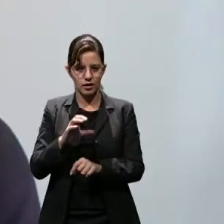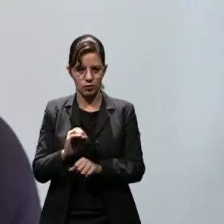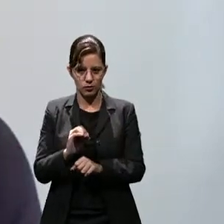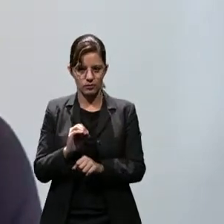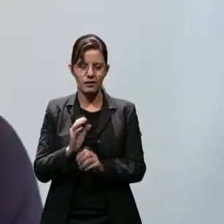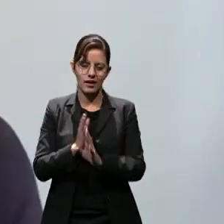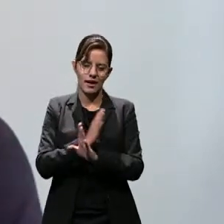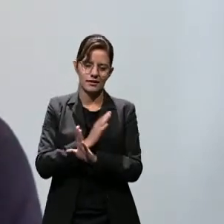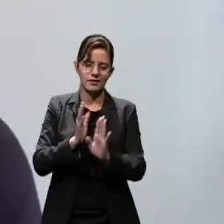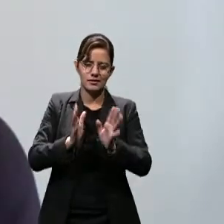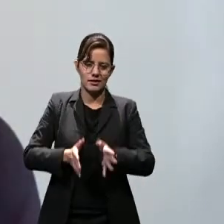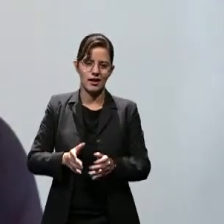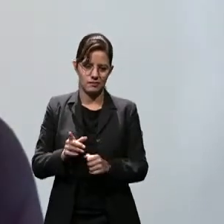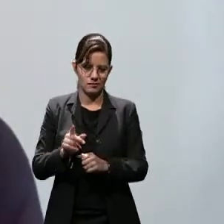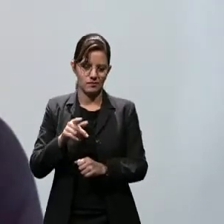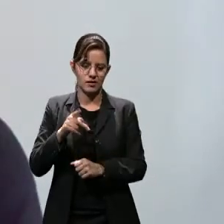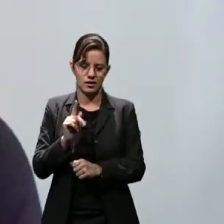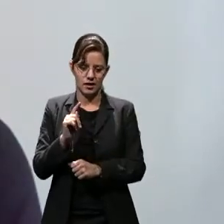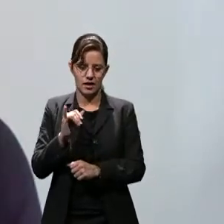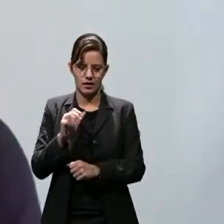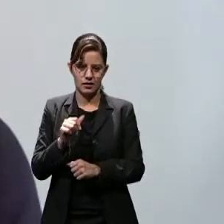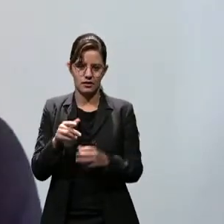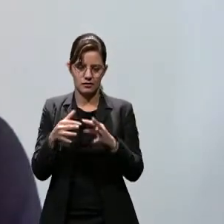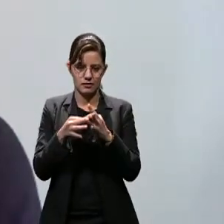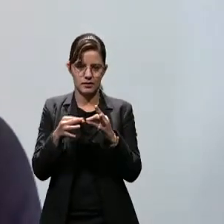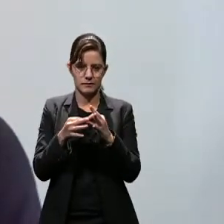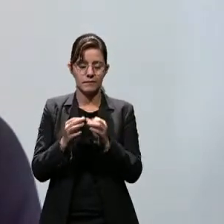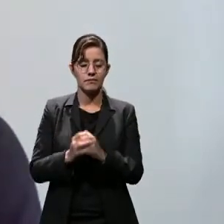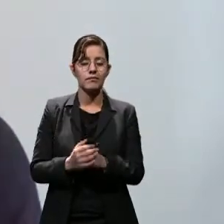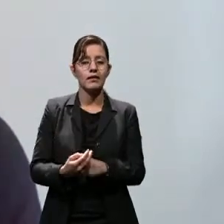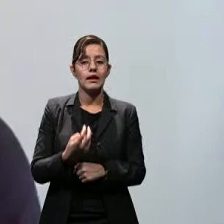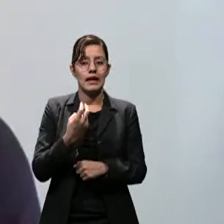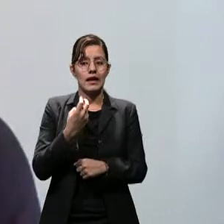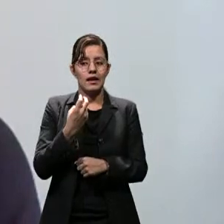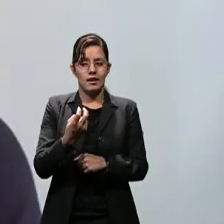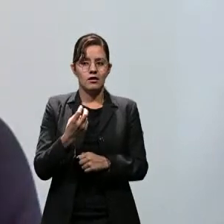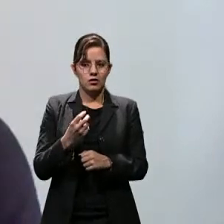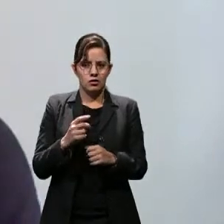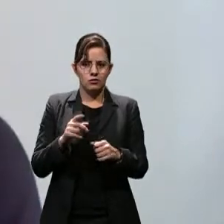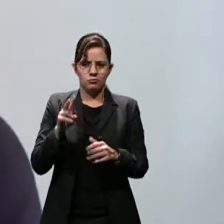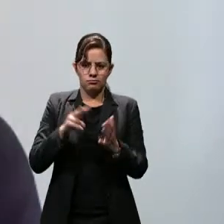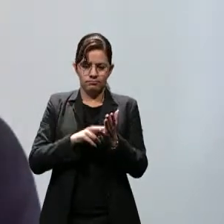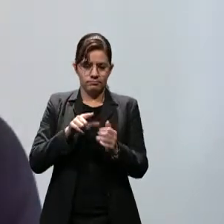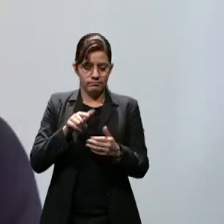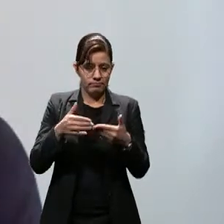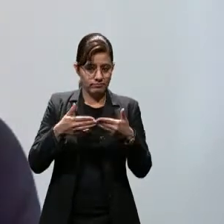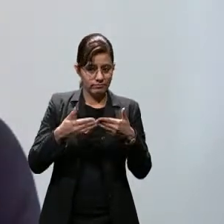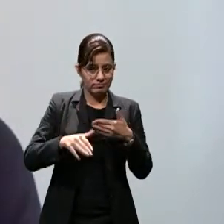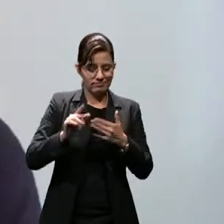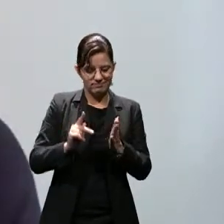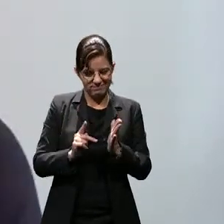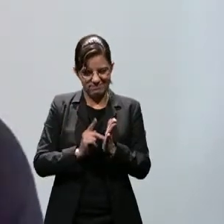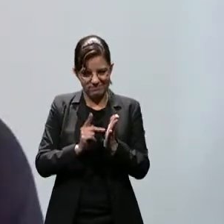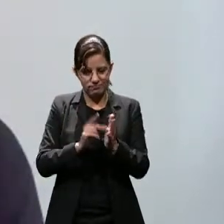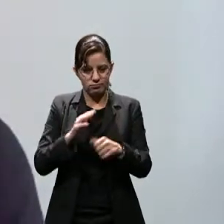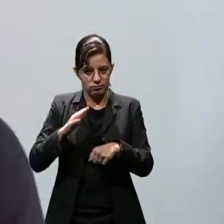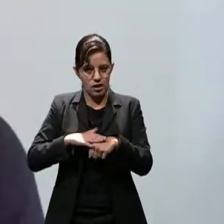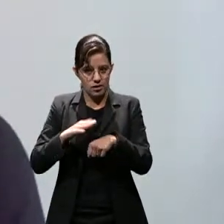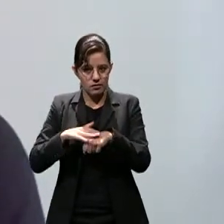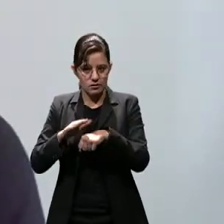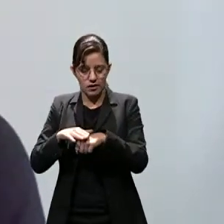INE has done this too. And this is how we become more and more frequent. And now we see this as